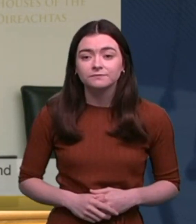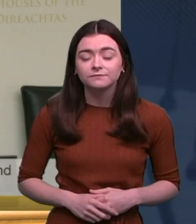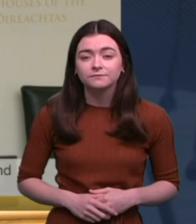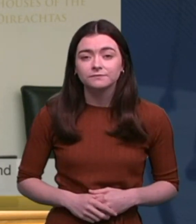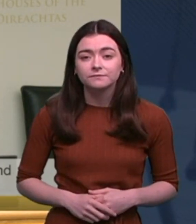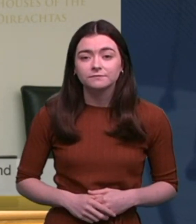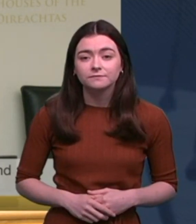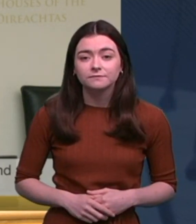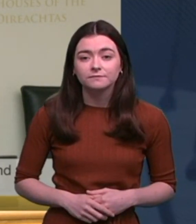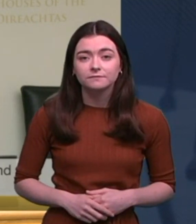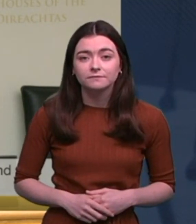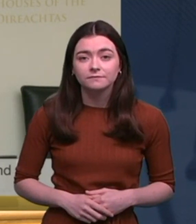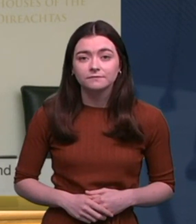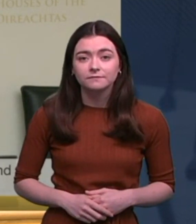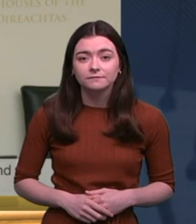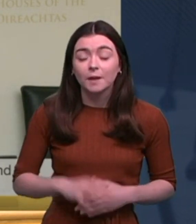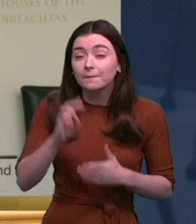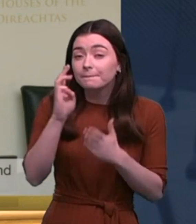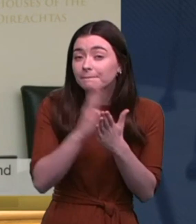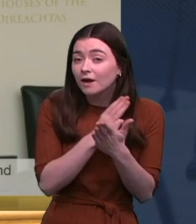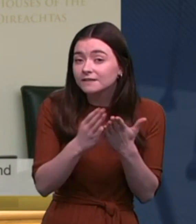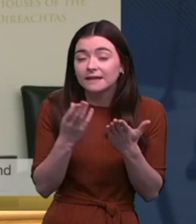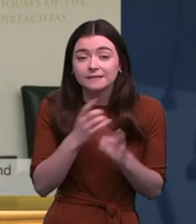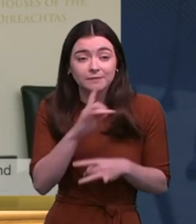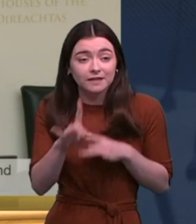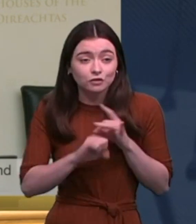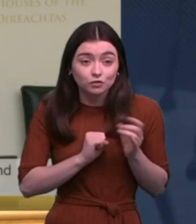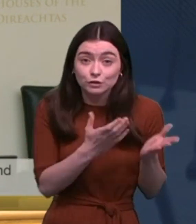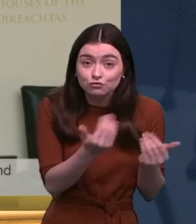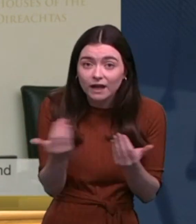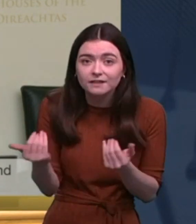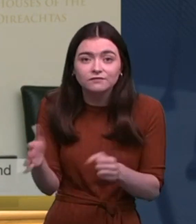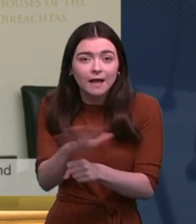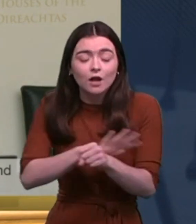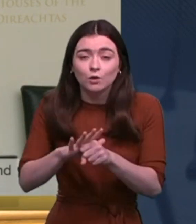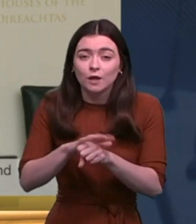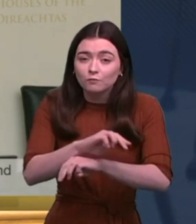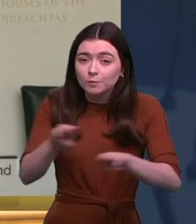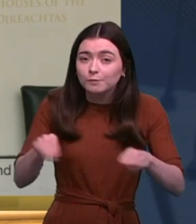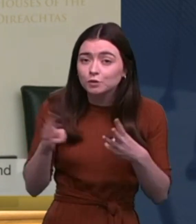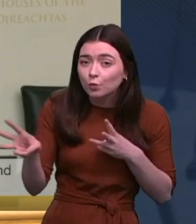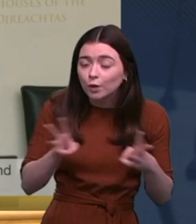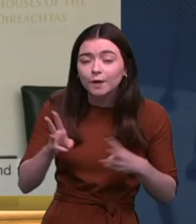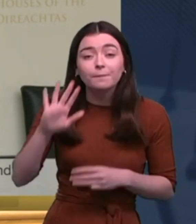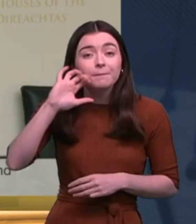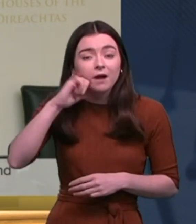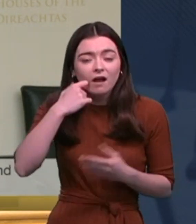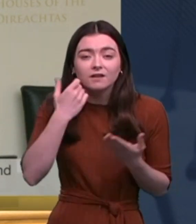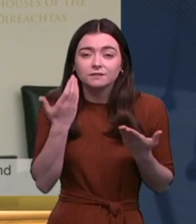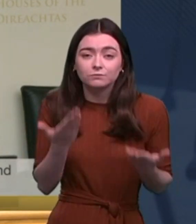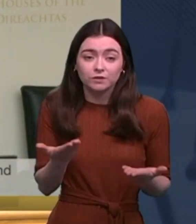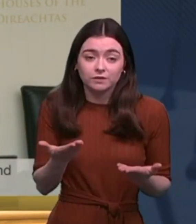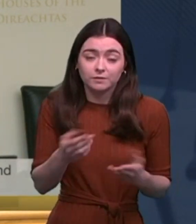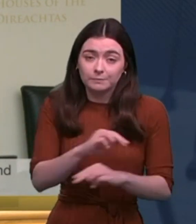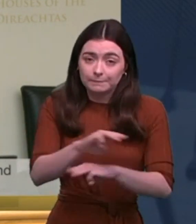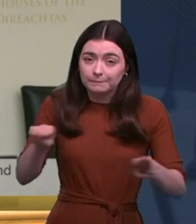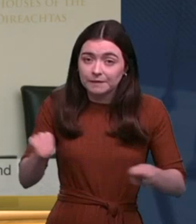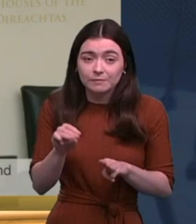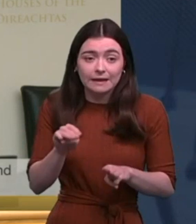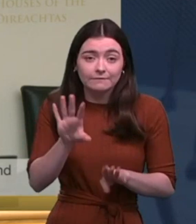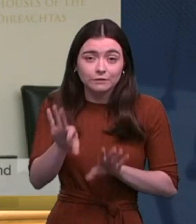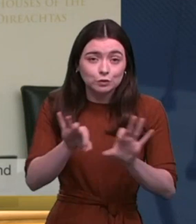In that, part of that is making it an attractive place to work, because ultimately where people have choices, you